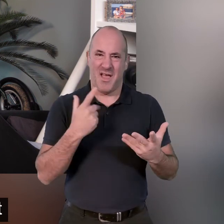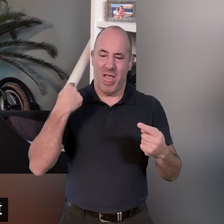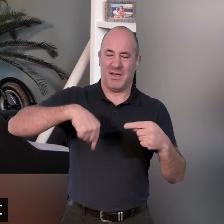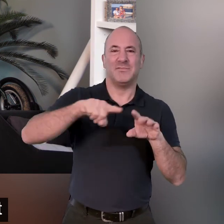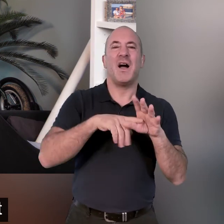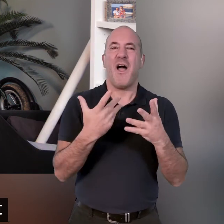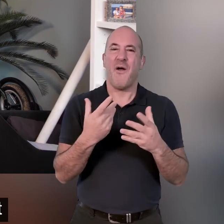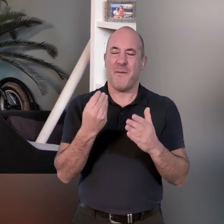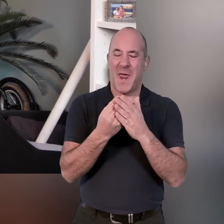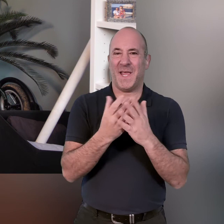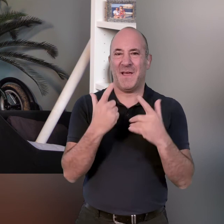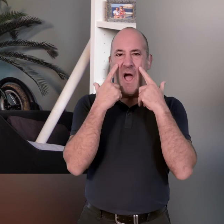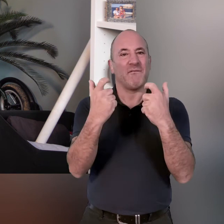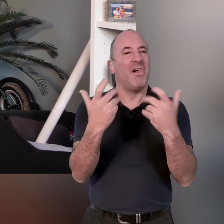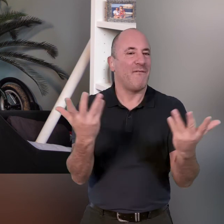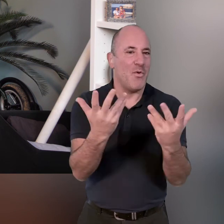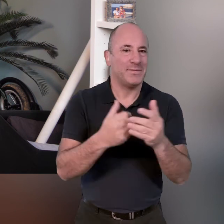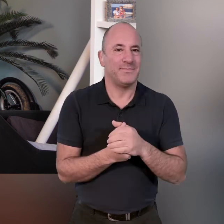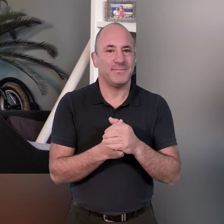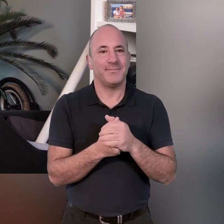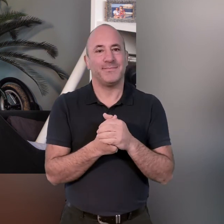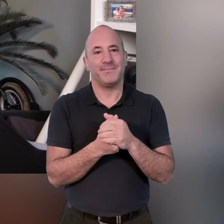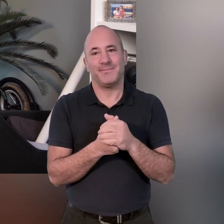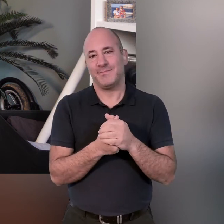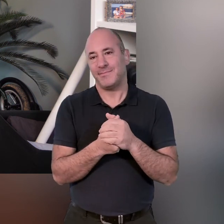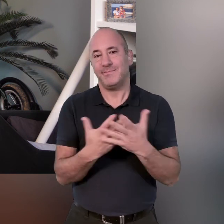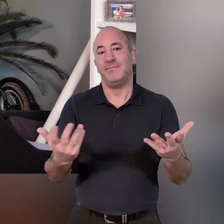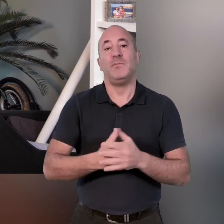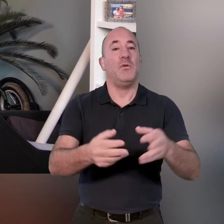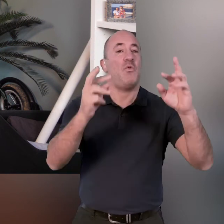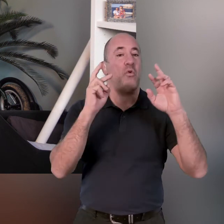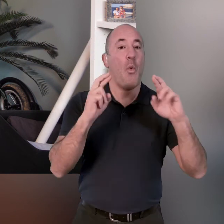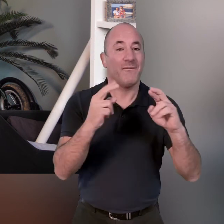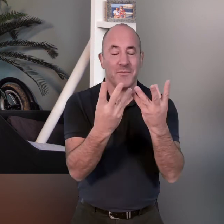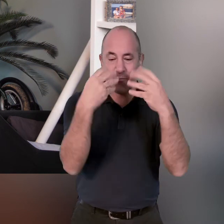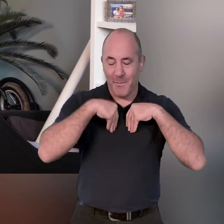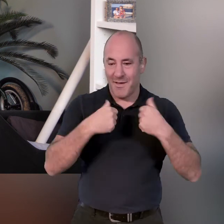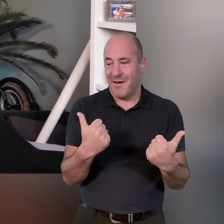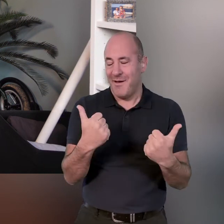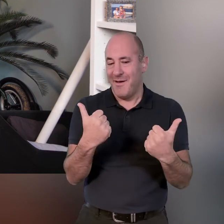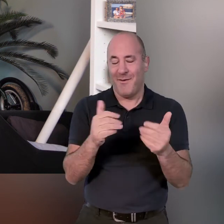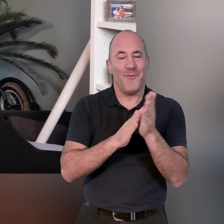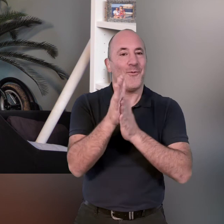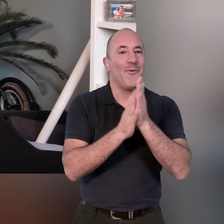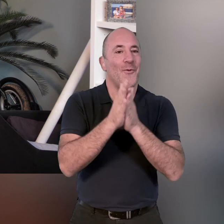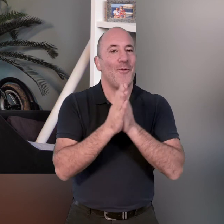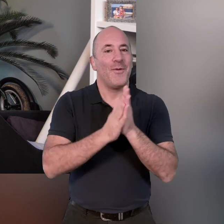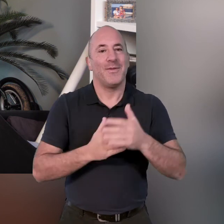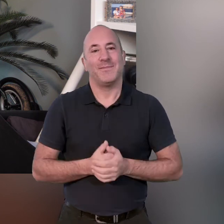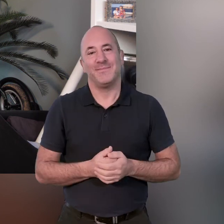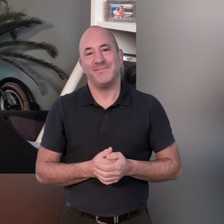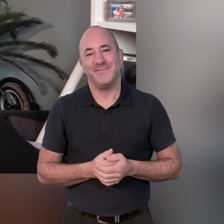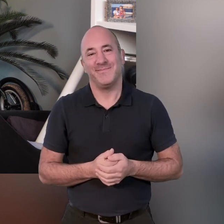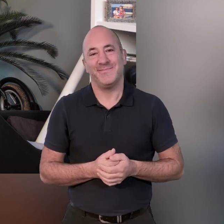lot of money on equipment, because we are in obviously a tight year this year. So yeah, hopefully this will help you out in more ways